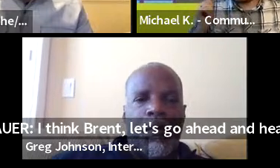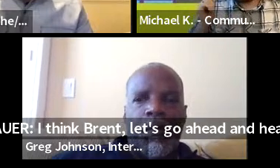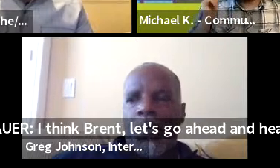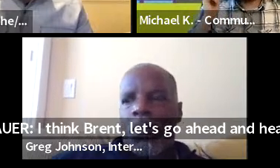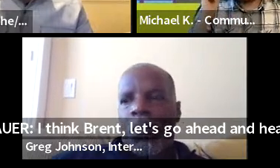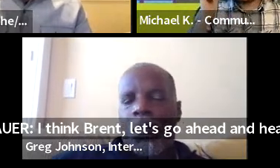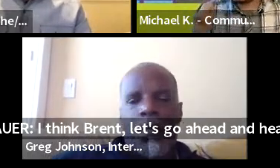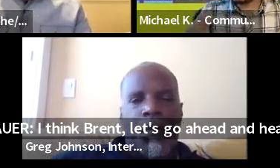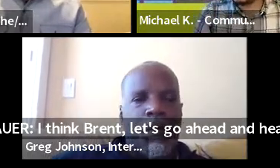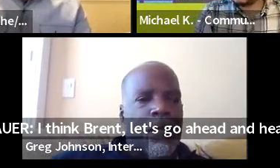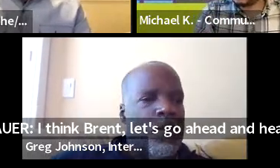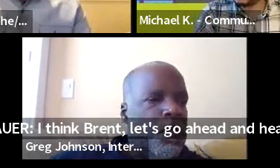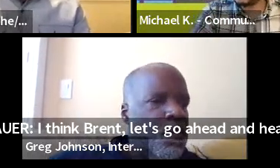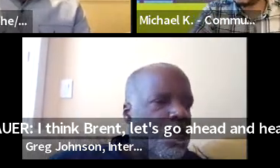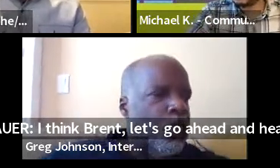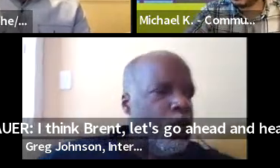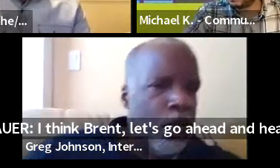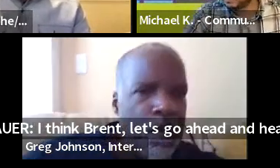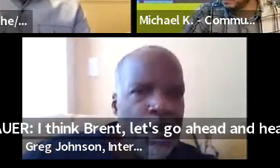kick us off.